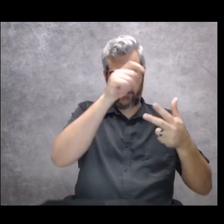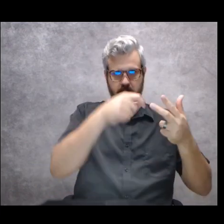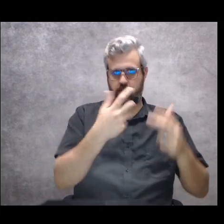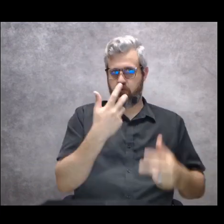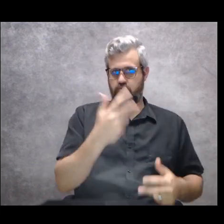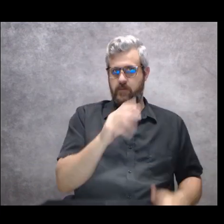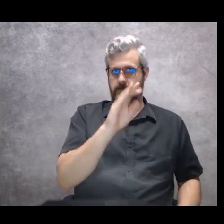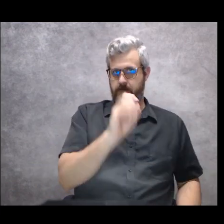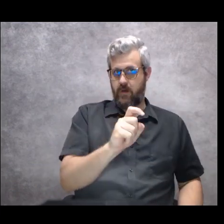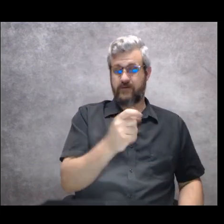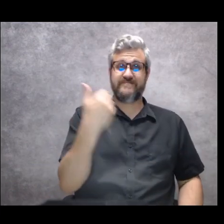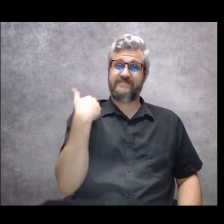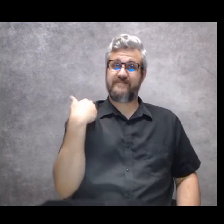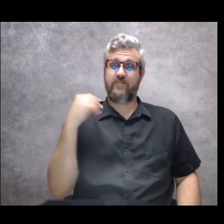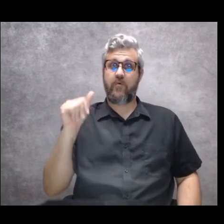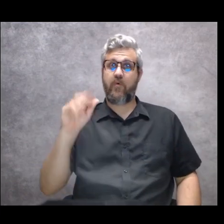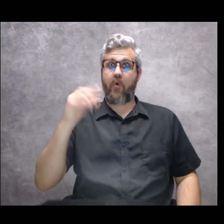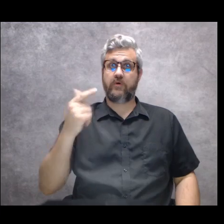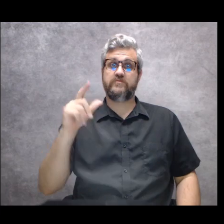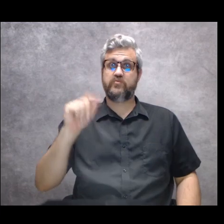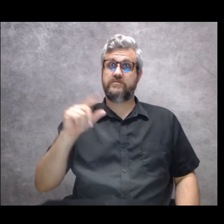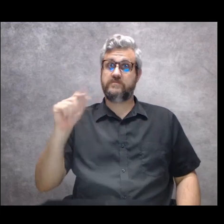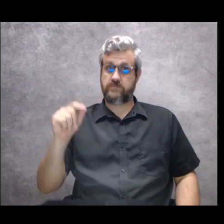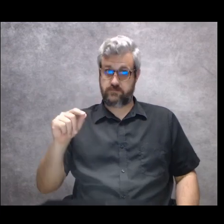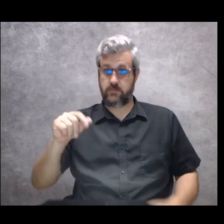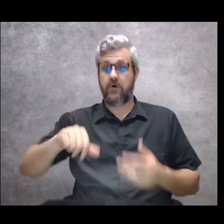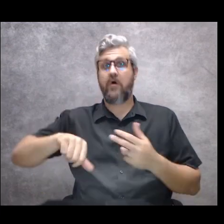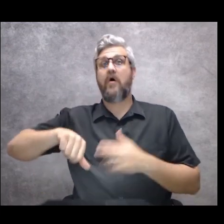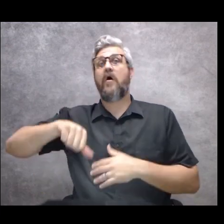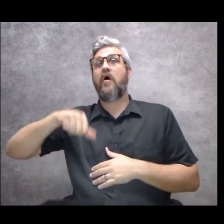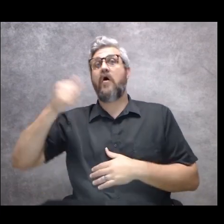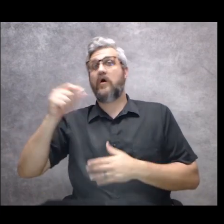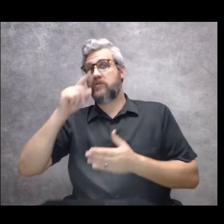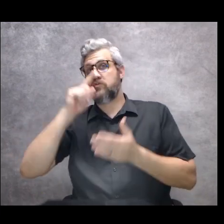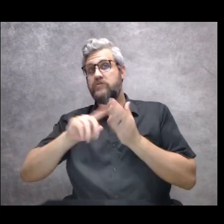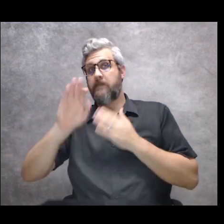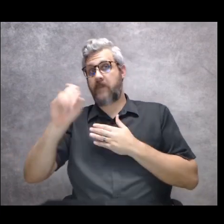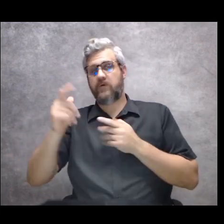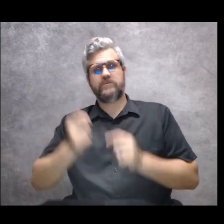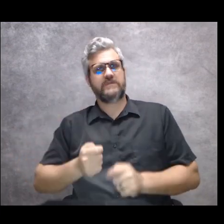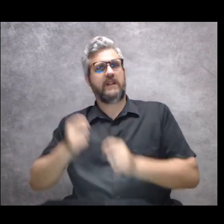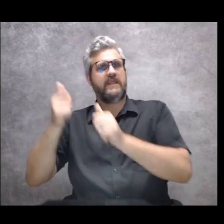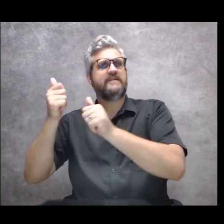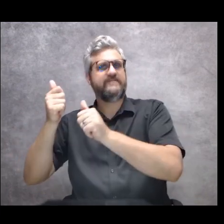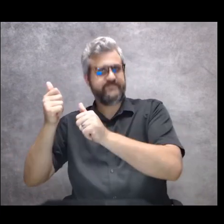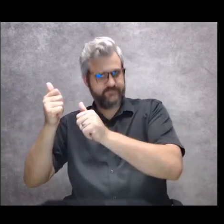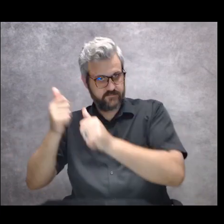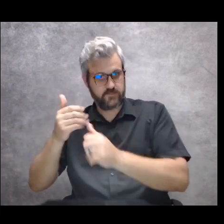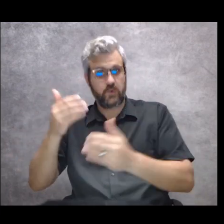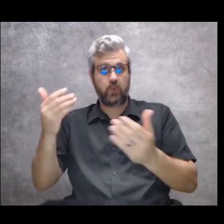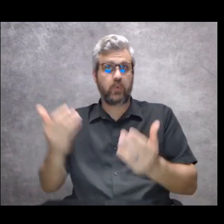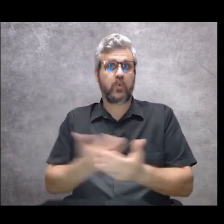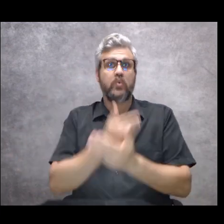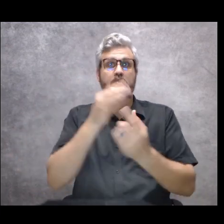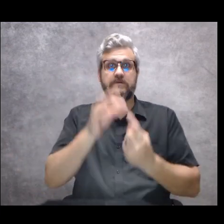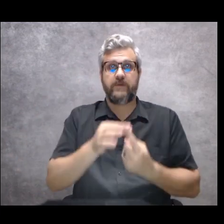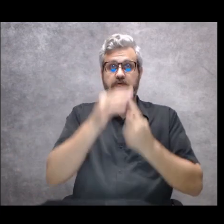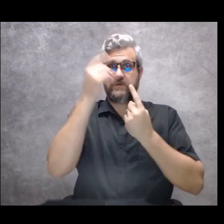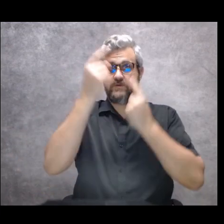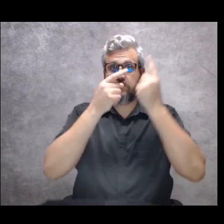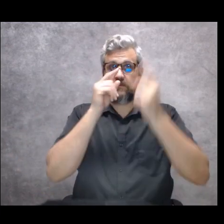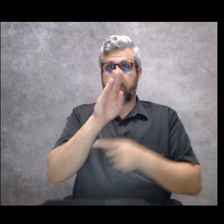2020, the Other checkbox was deleted from the GT record and the new Special Considerations checkbox was